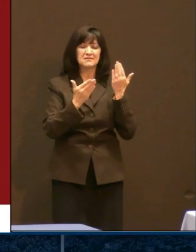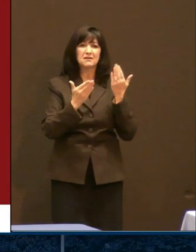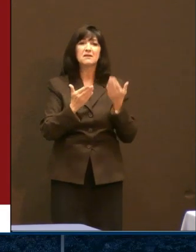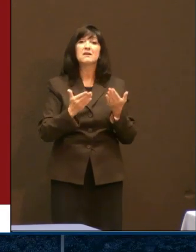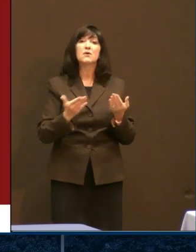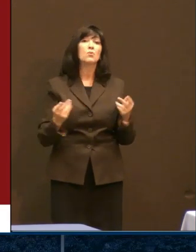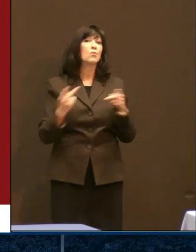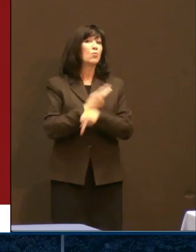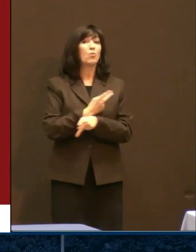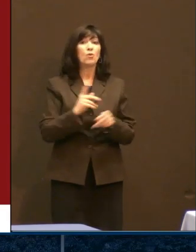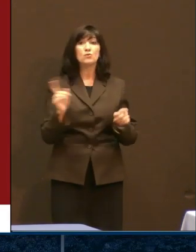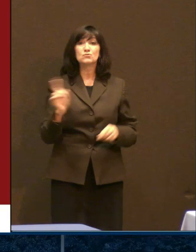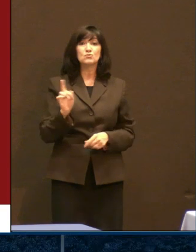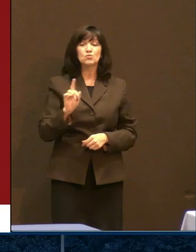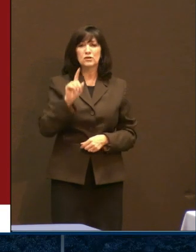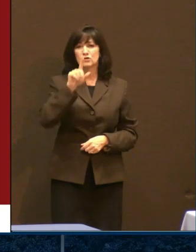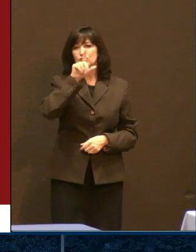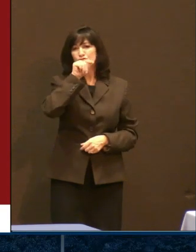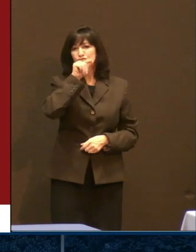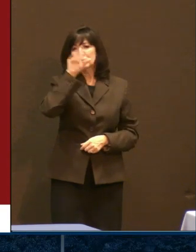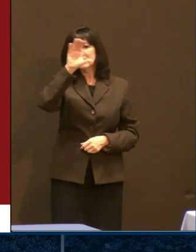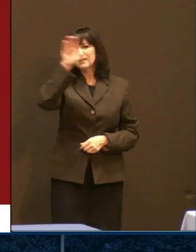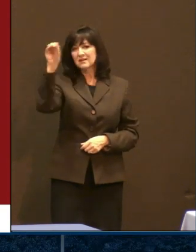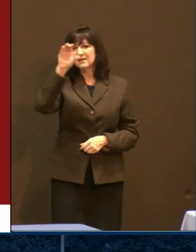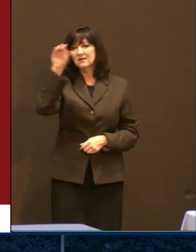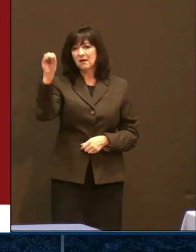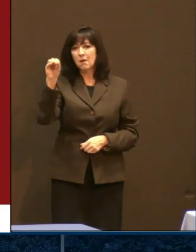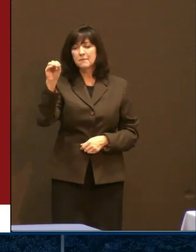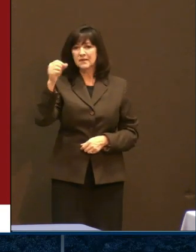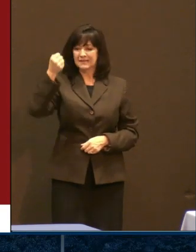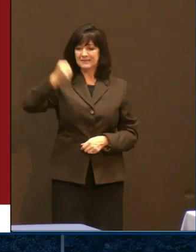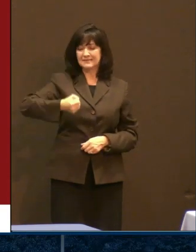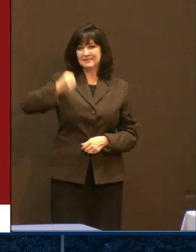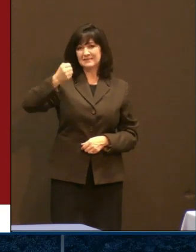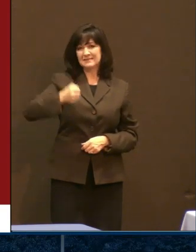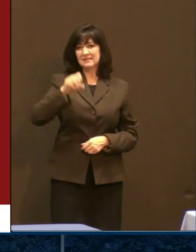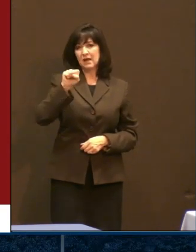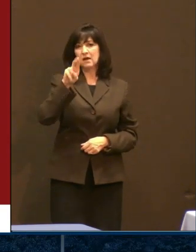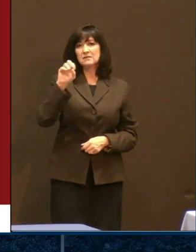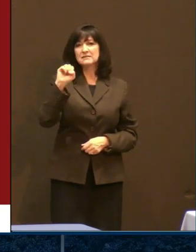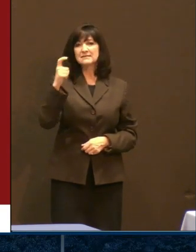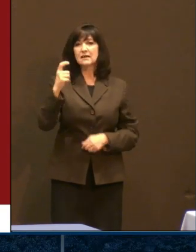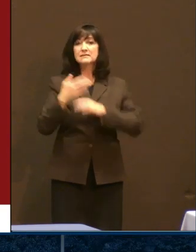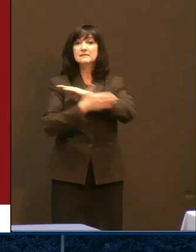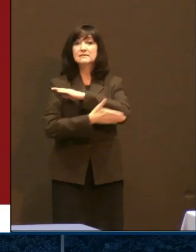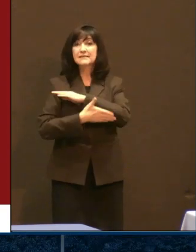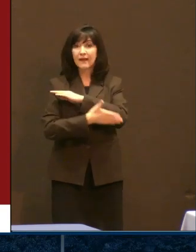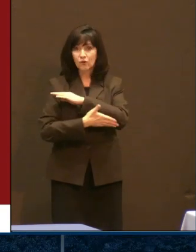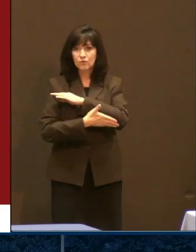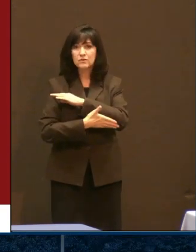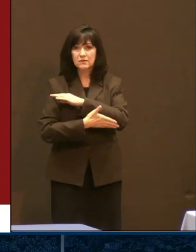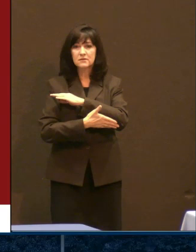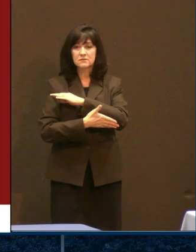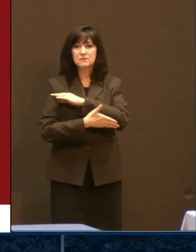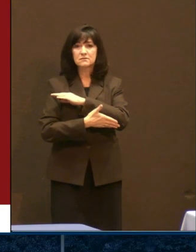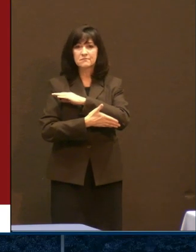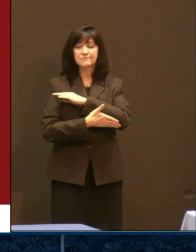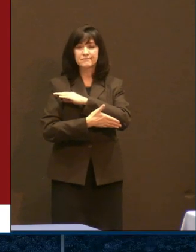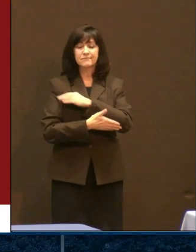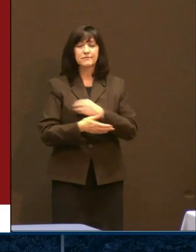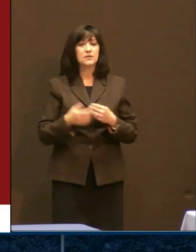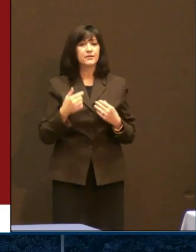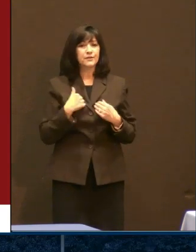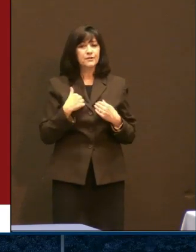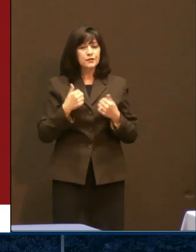worker community in southern Kent County and Sussex County, and with a two-tracked approach